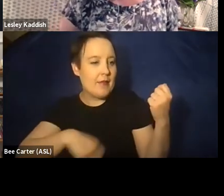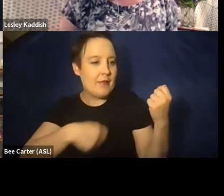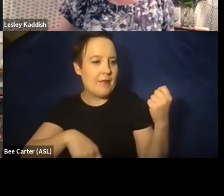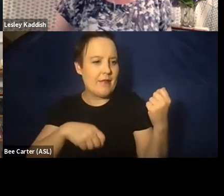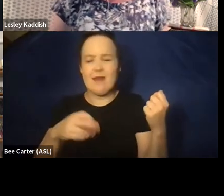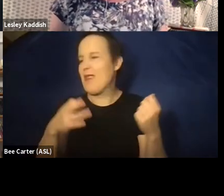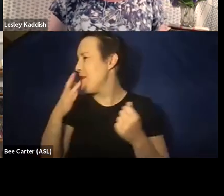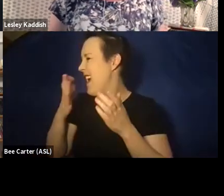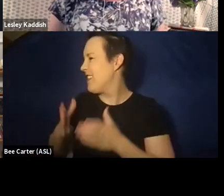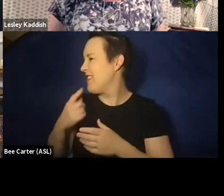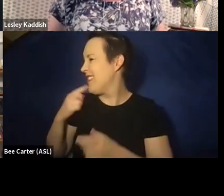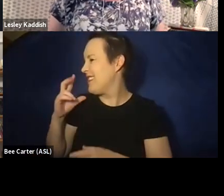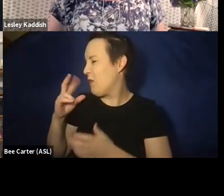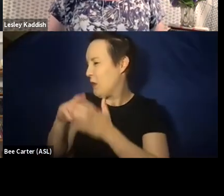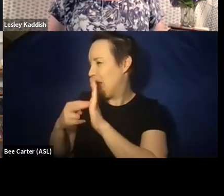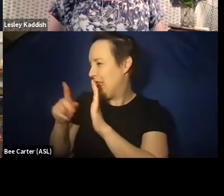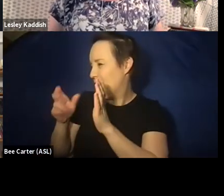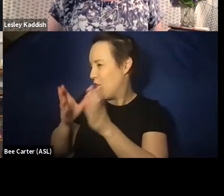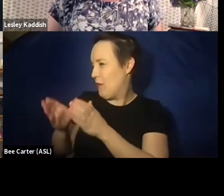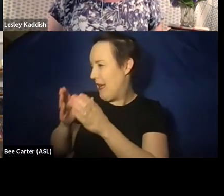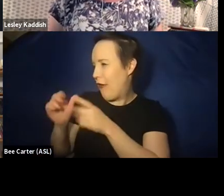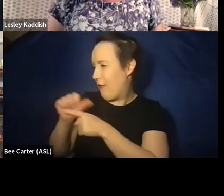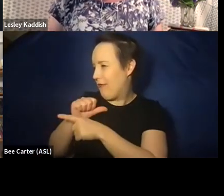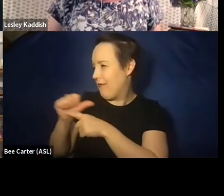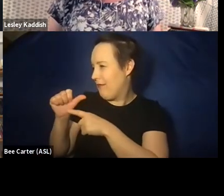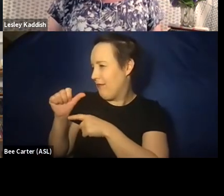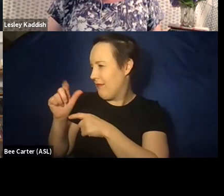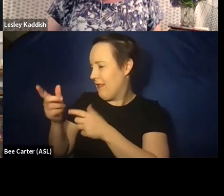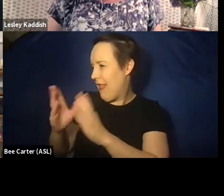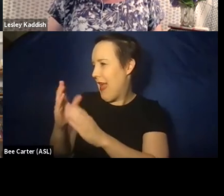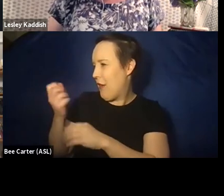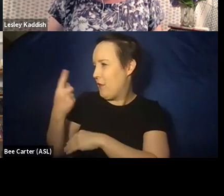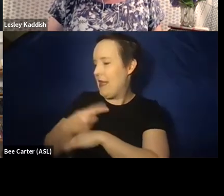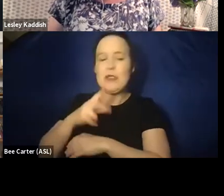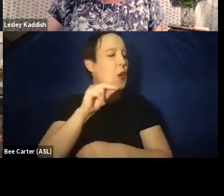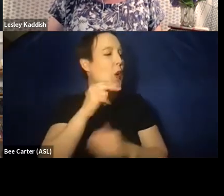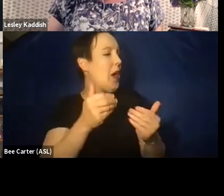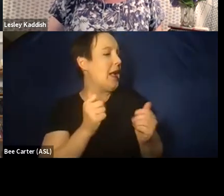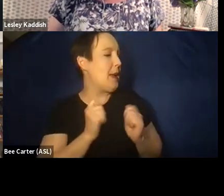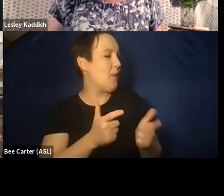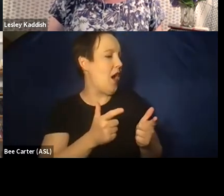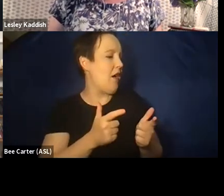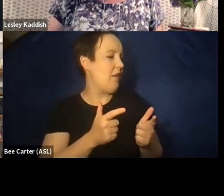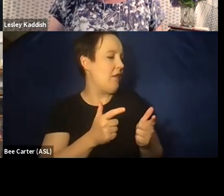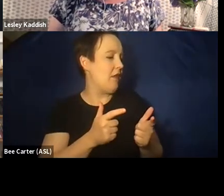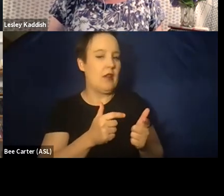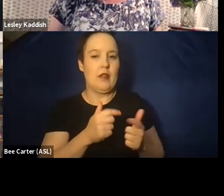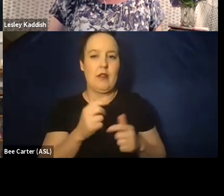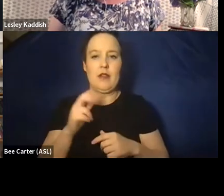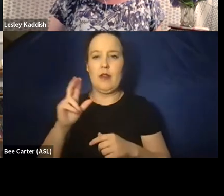says, "What do you mean? I need to prepare. Give me a few days." "No, just improvise something." "Oh, that's 2 weeks."